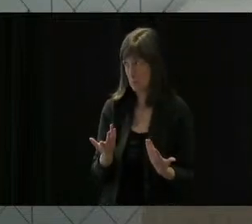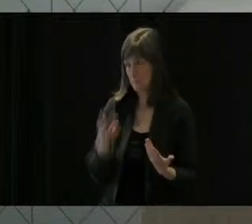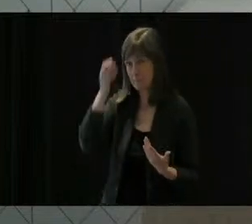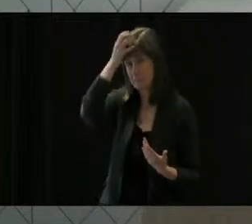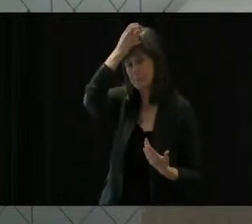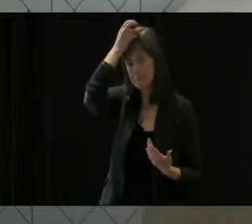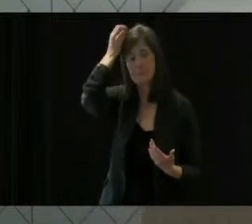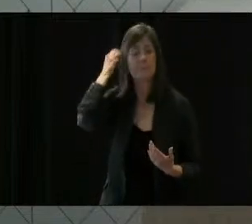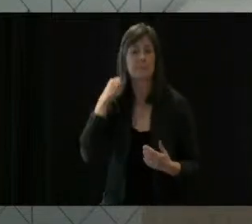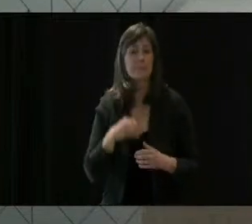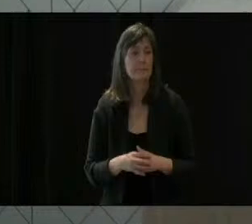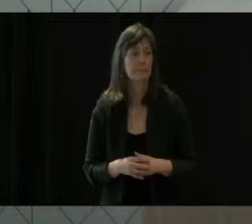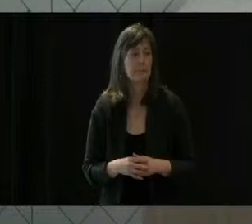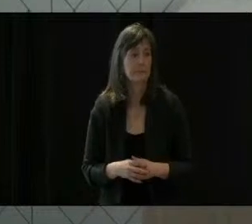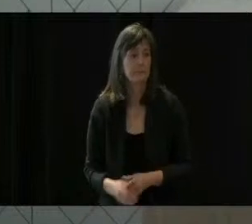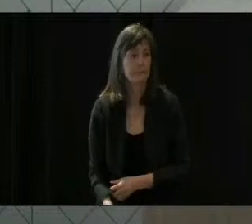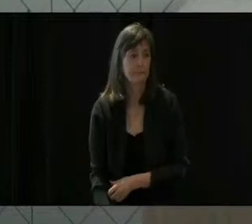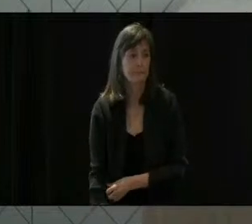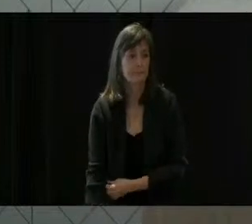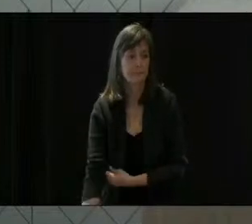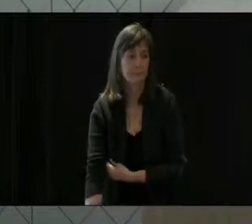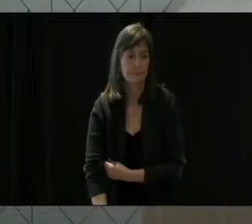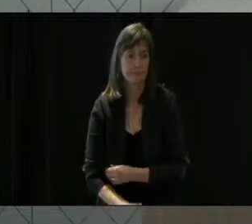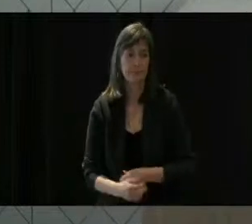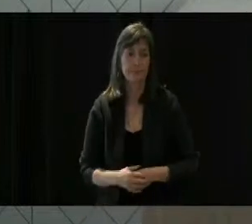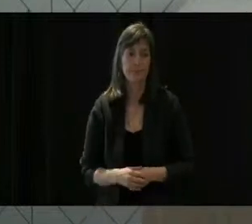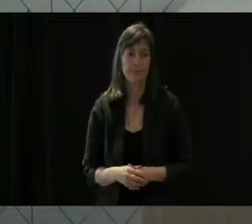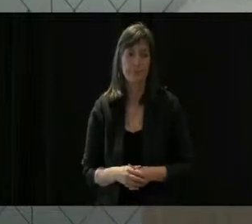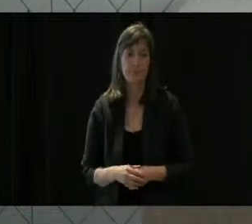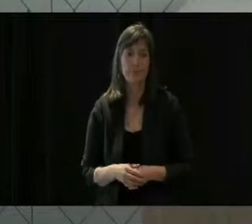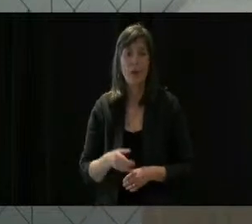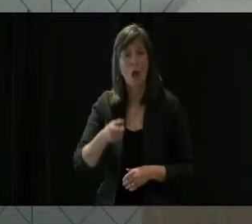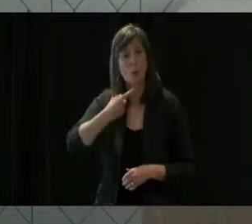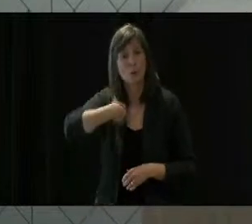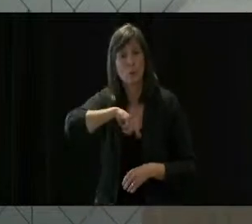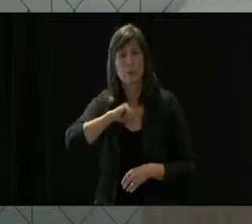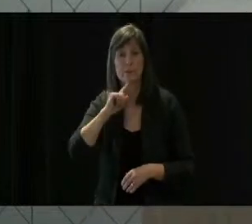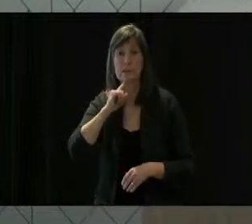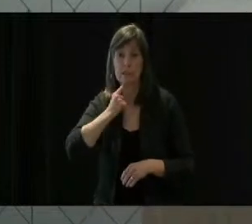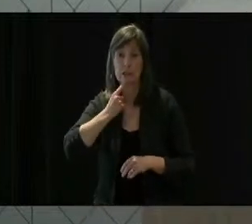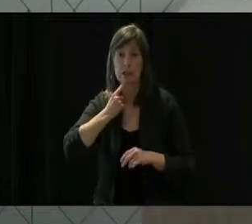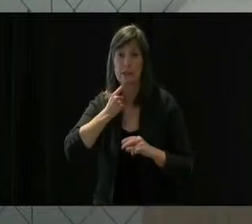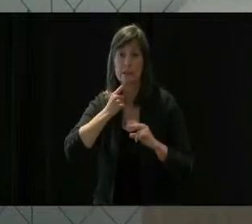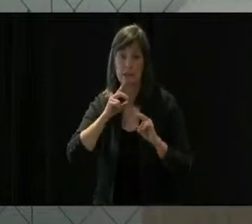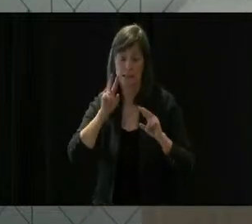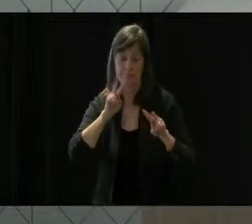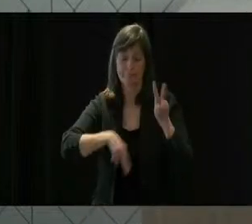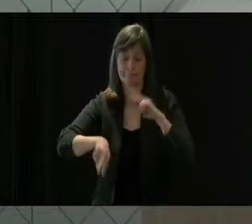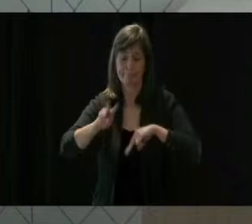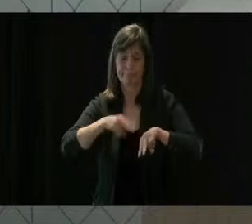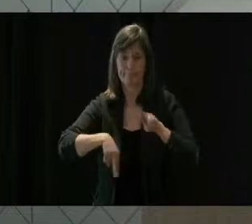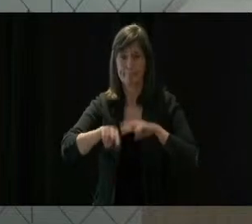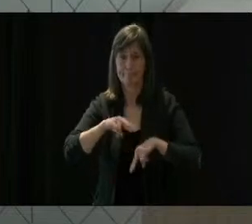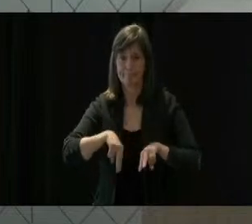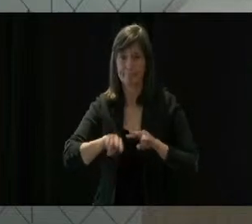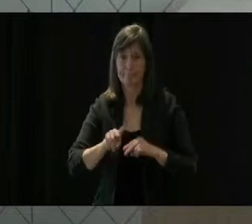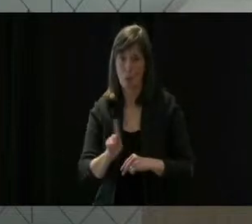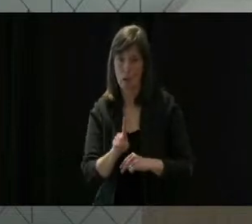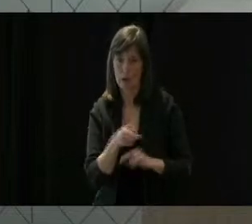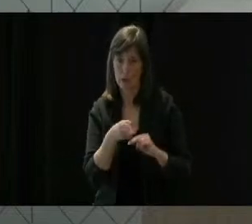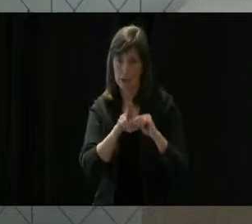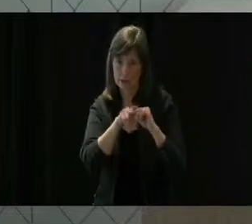Well, we have very, very seriously looked at that. And what we would